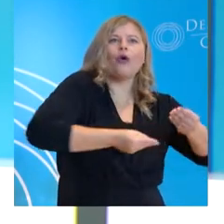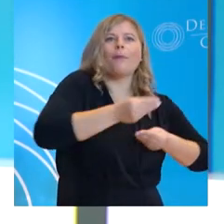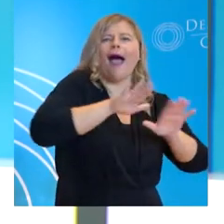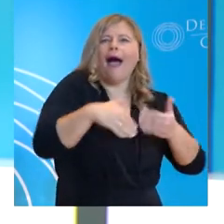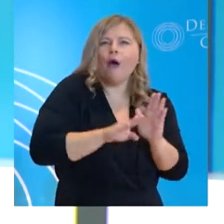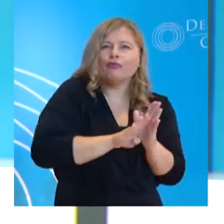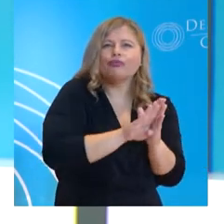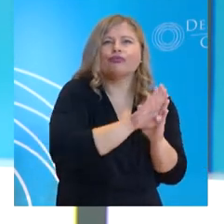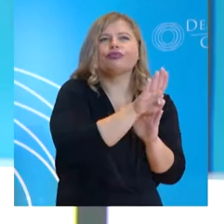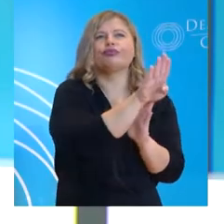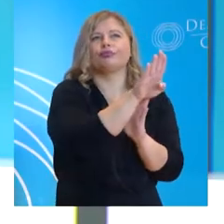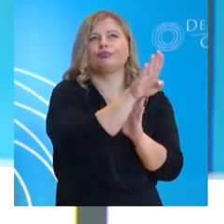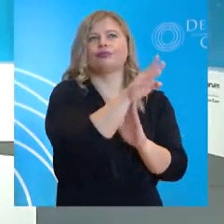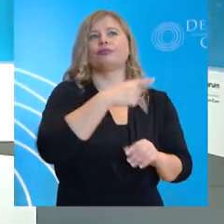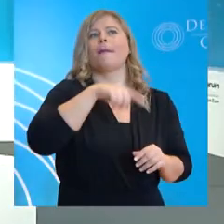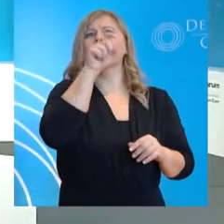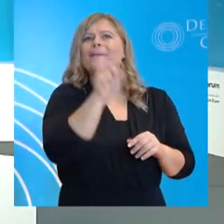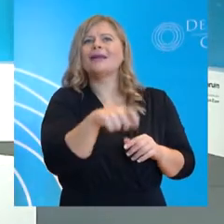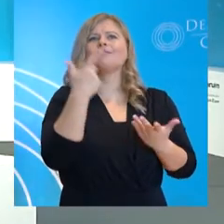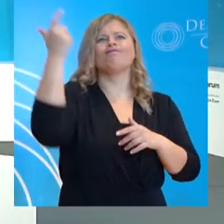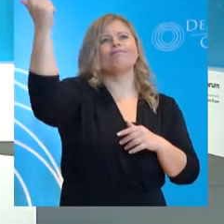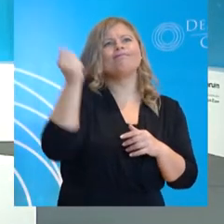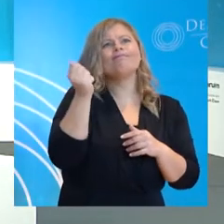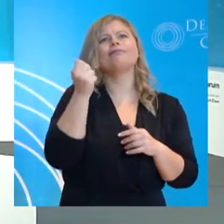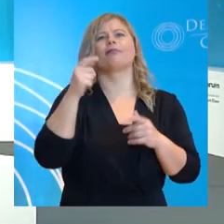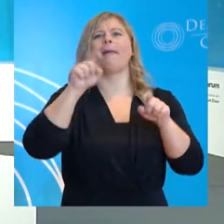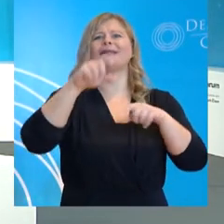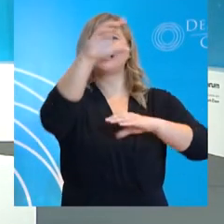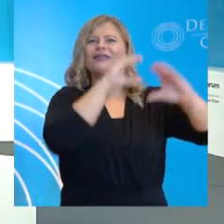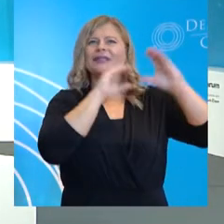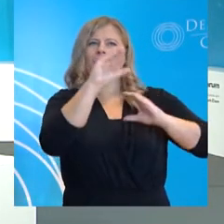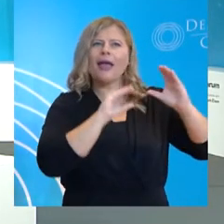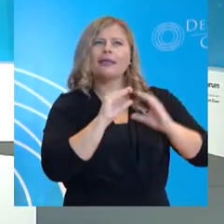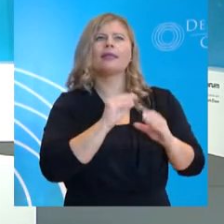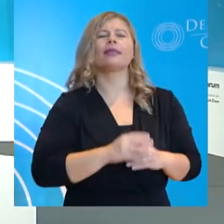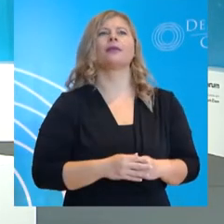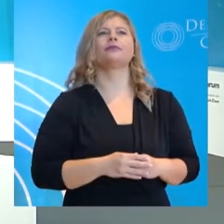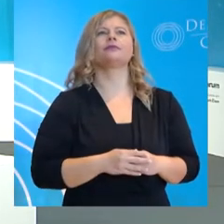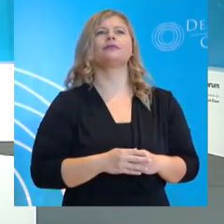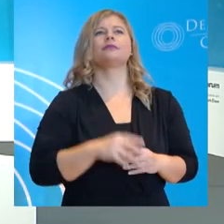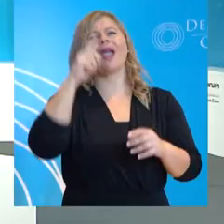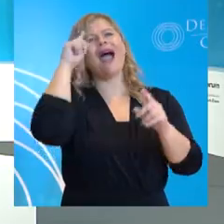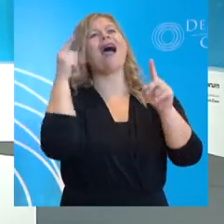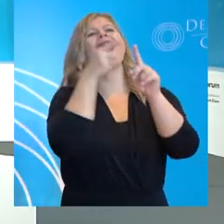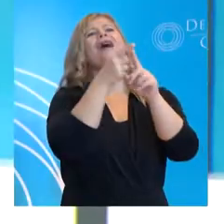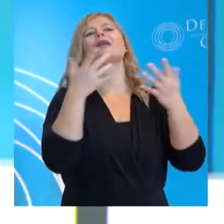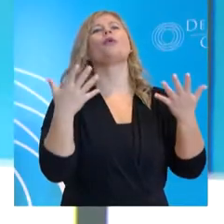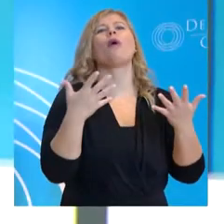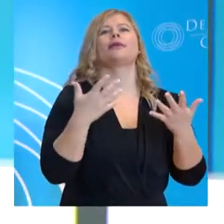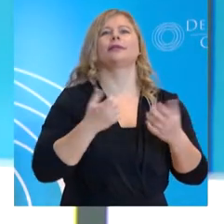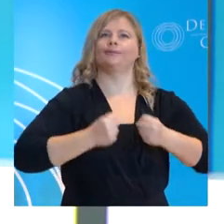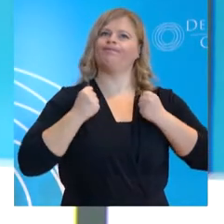you know, the theme of the conference from resilience to renewal, my number one priority